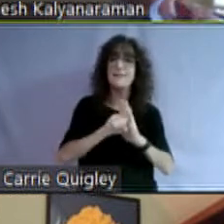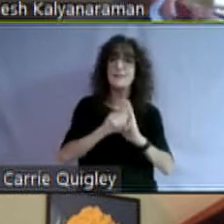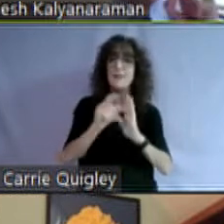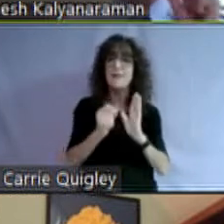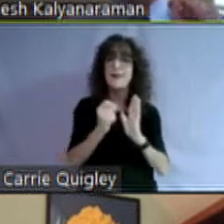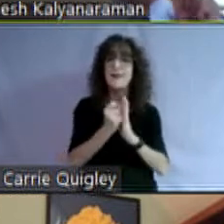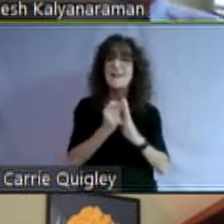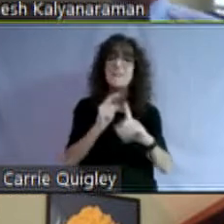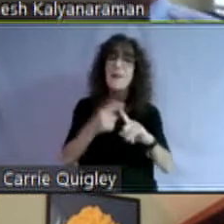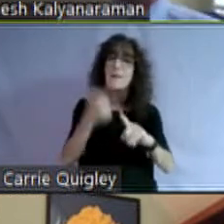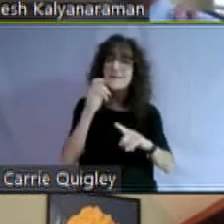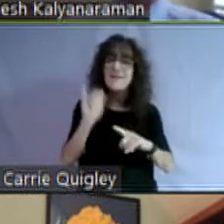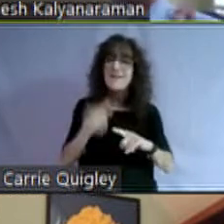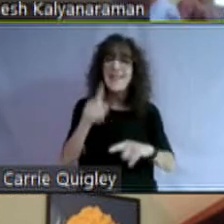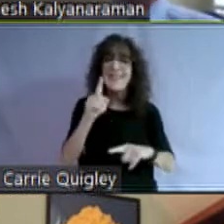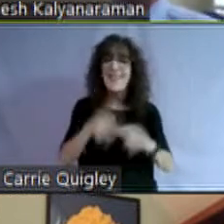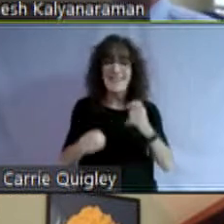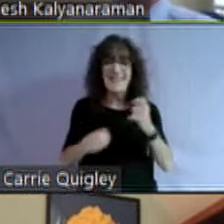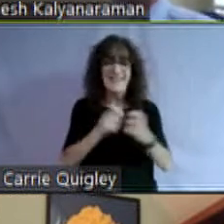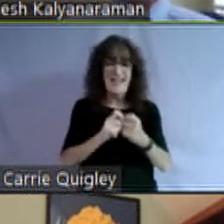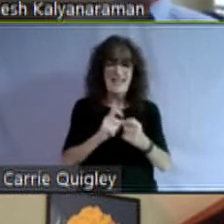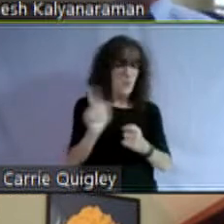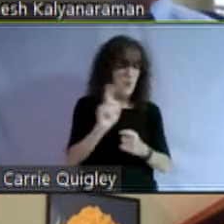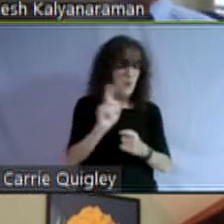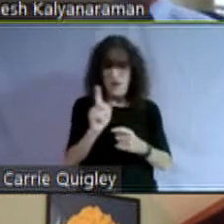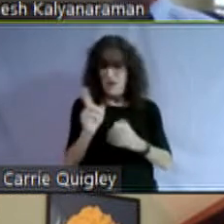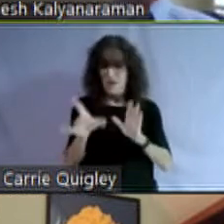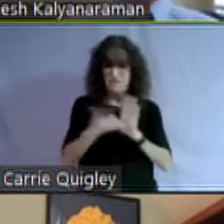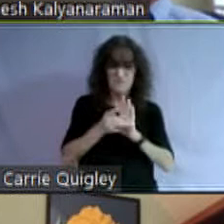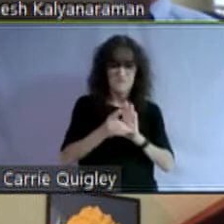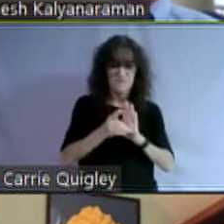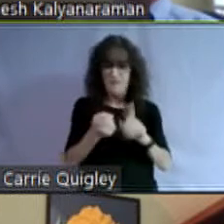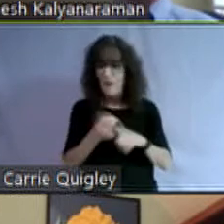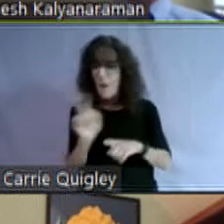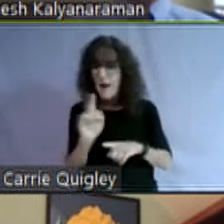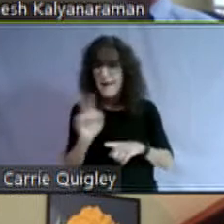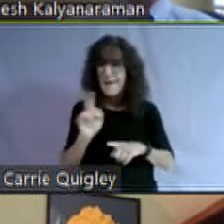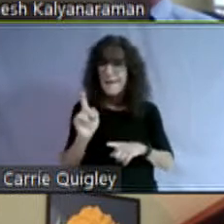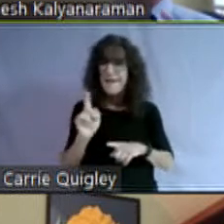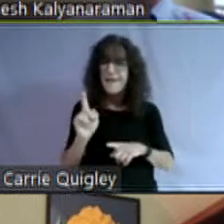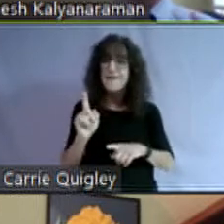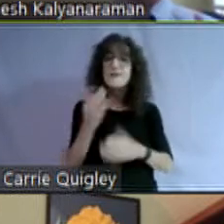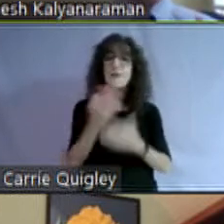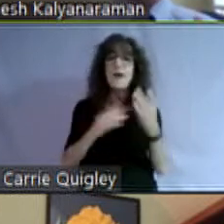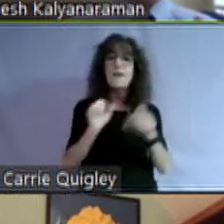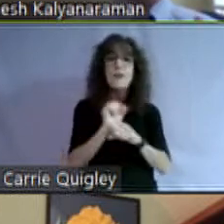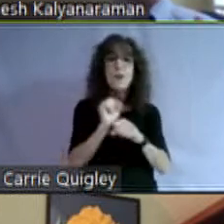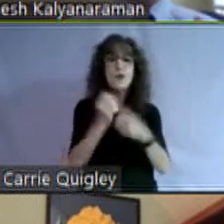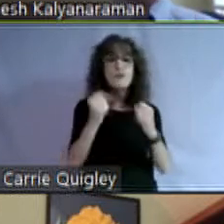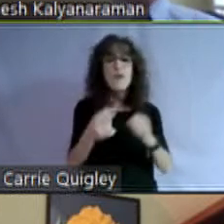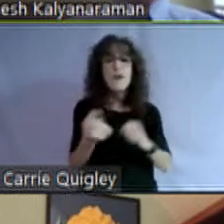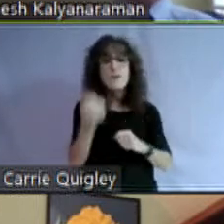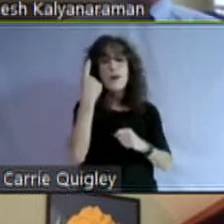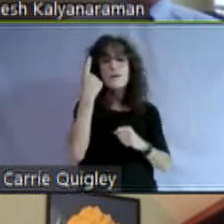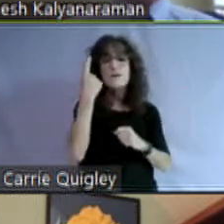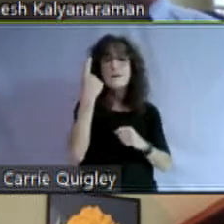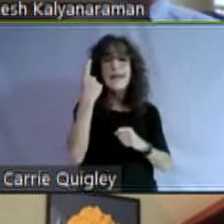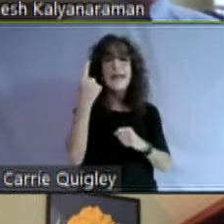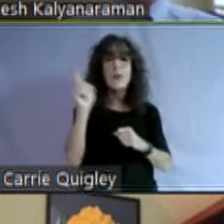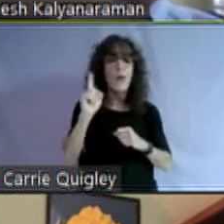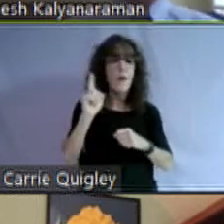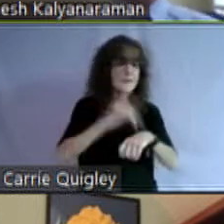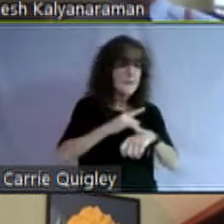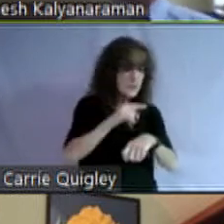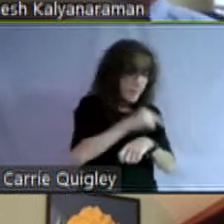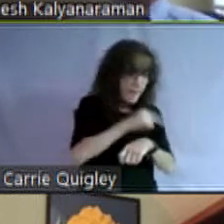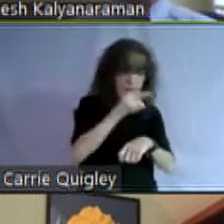hard to always nail down how you got it. And so part of the work is trying to understand, well, where have you been?